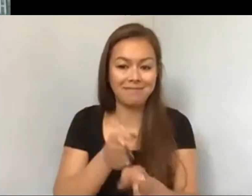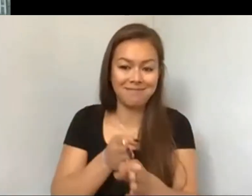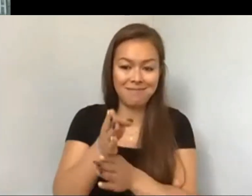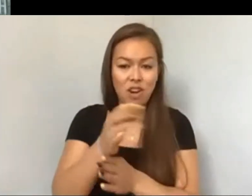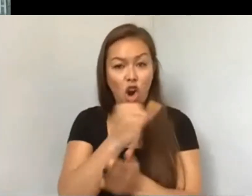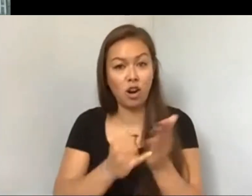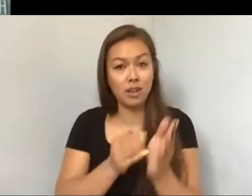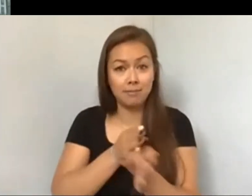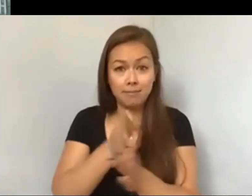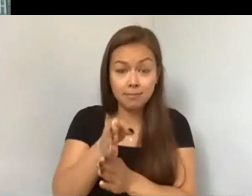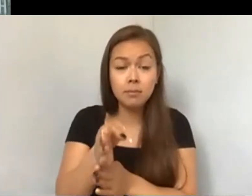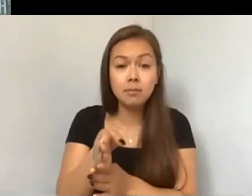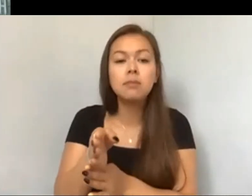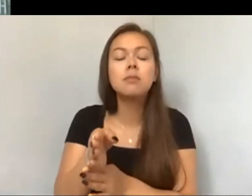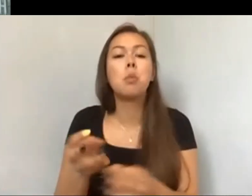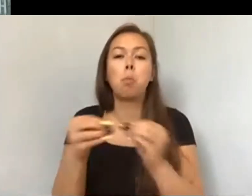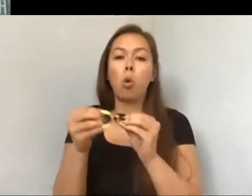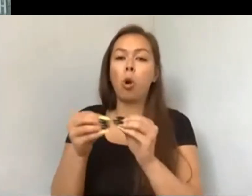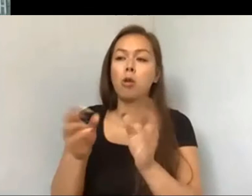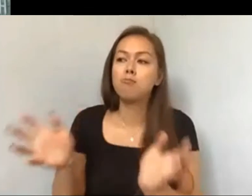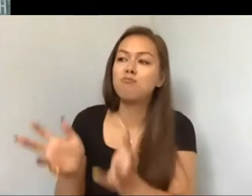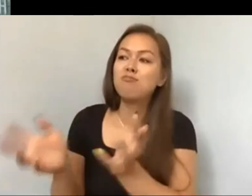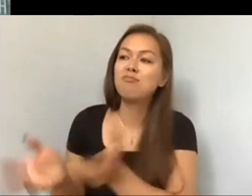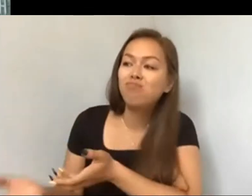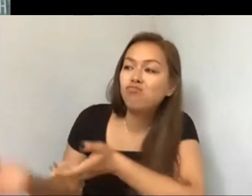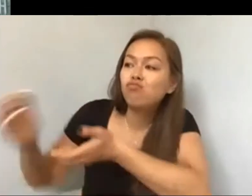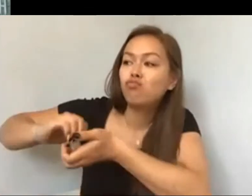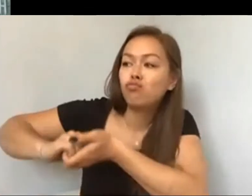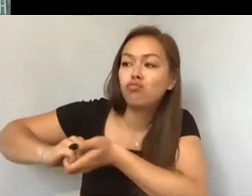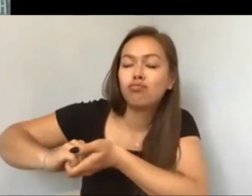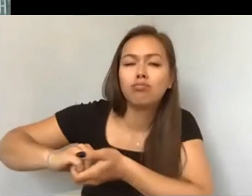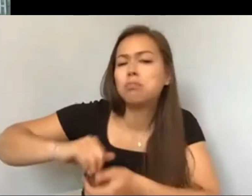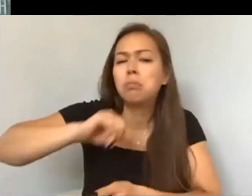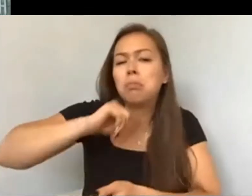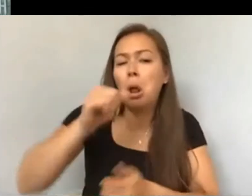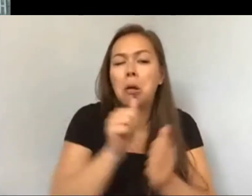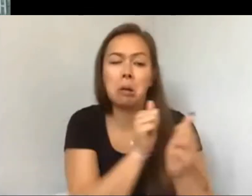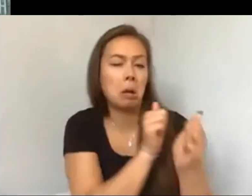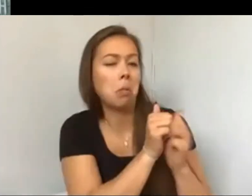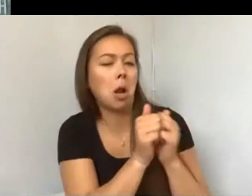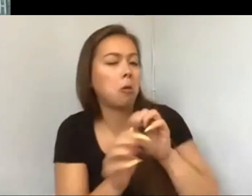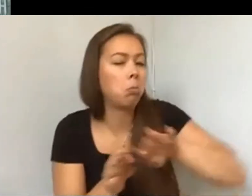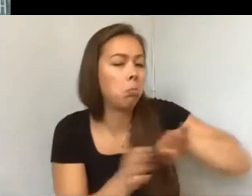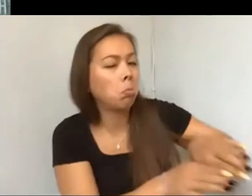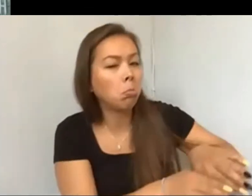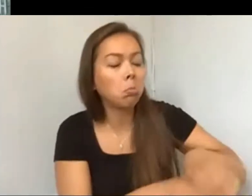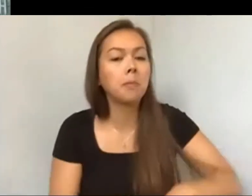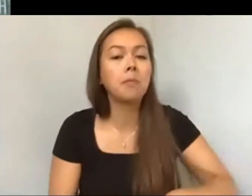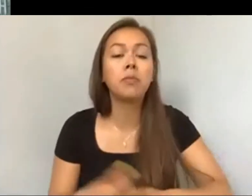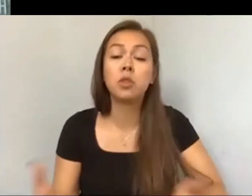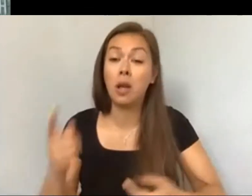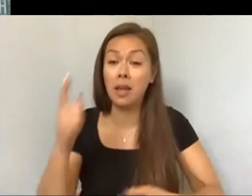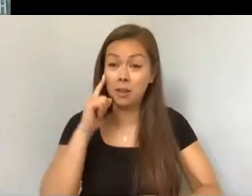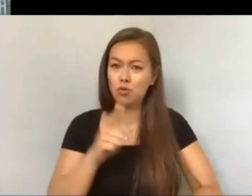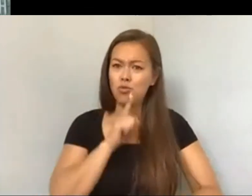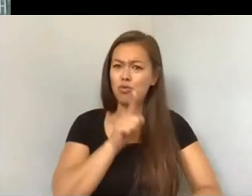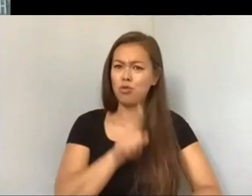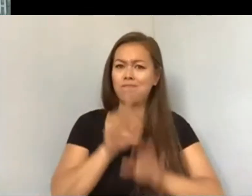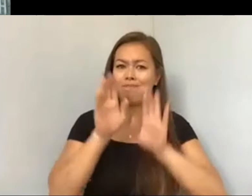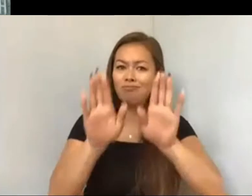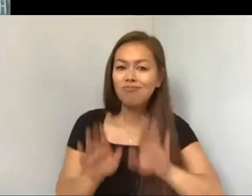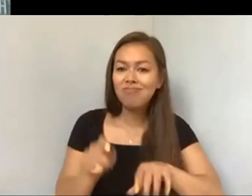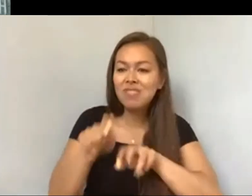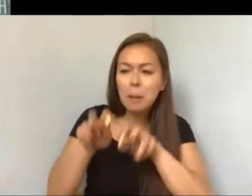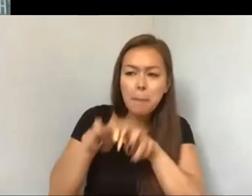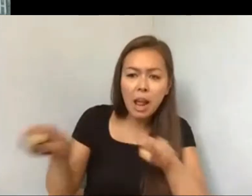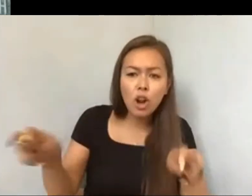a great result from this report, a great result from the outreach that CPAMO has done, bringing all of these organizations together,